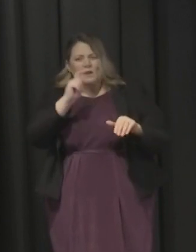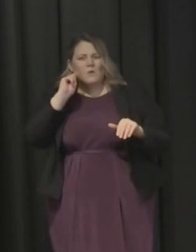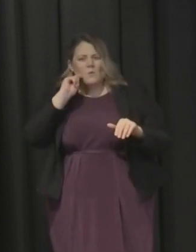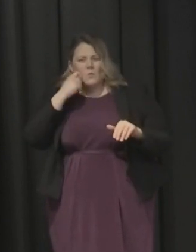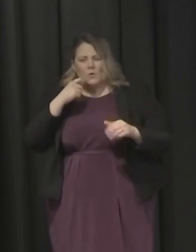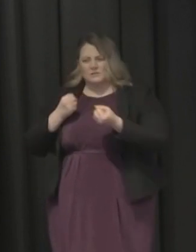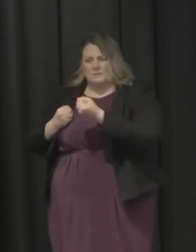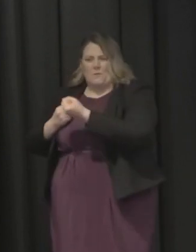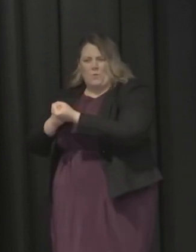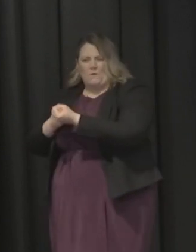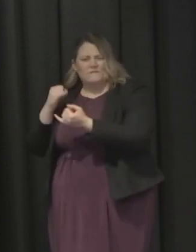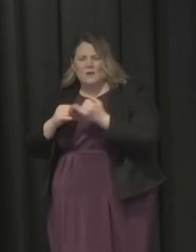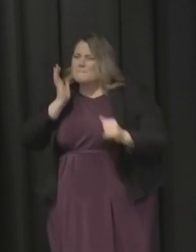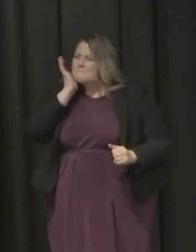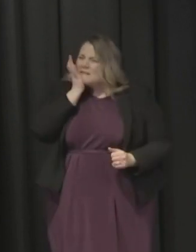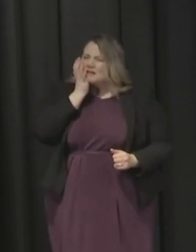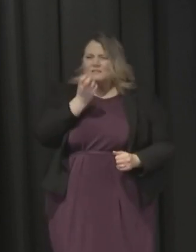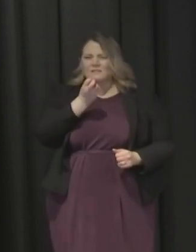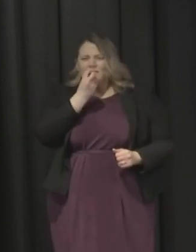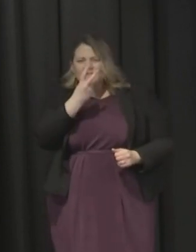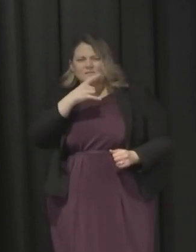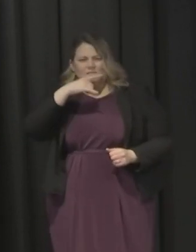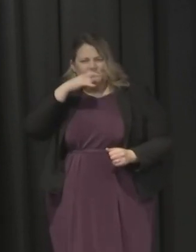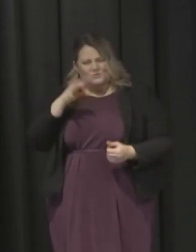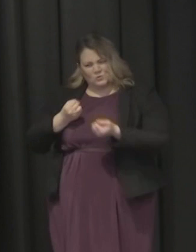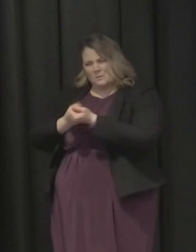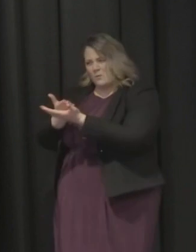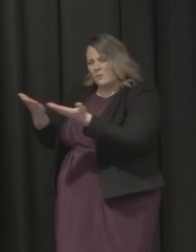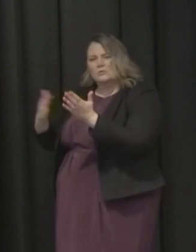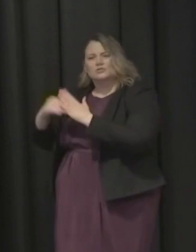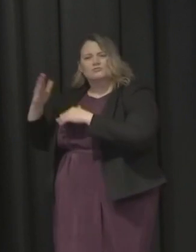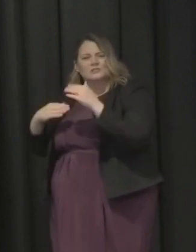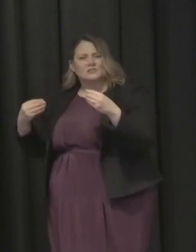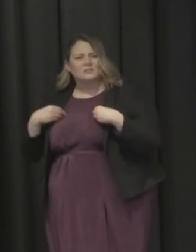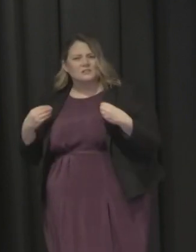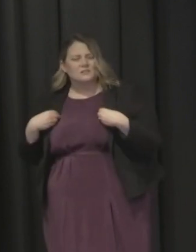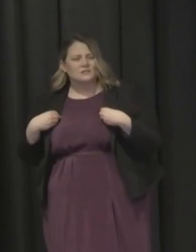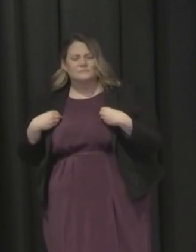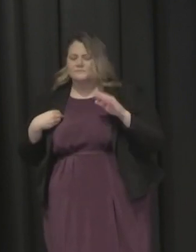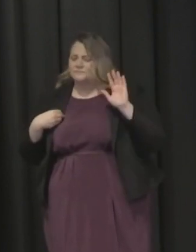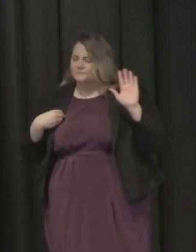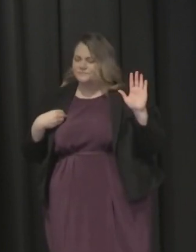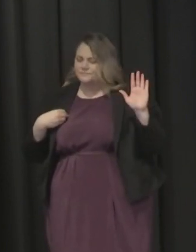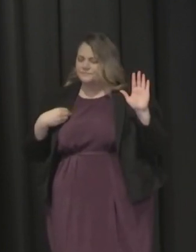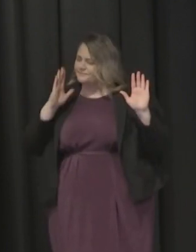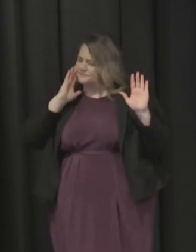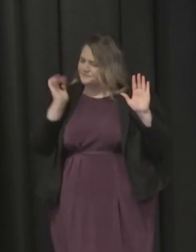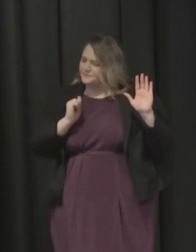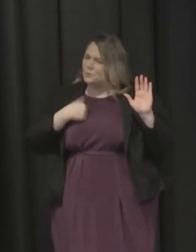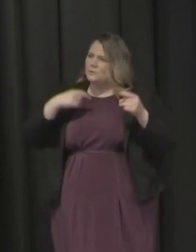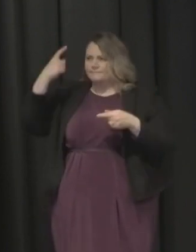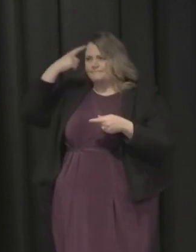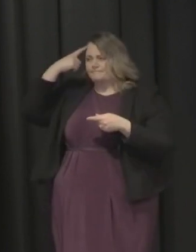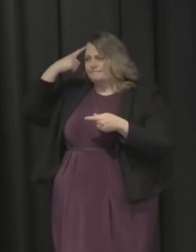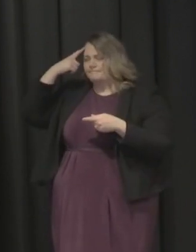our position. They can threaten, they can withdraw funding, they can do whatever they